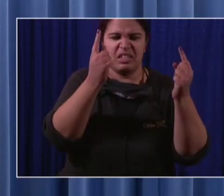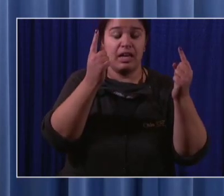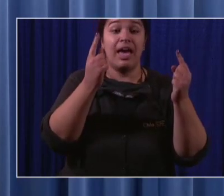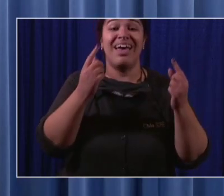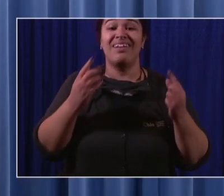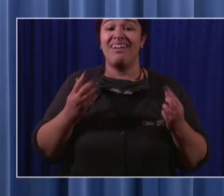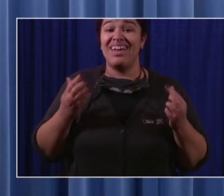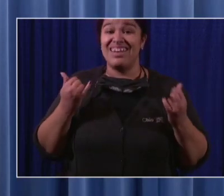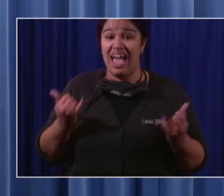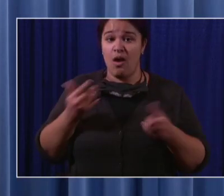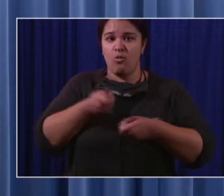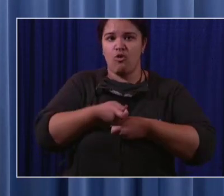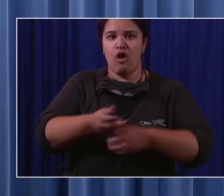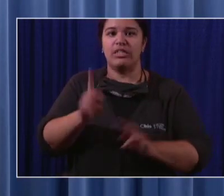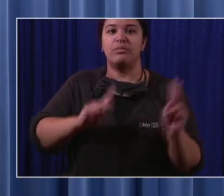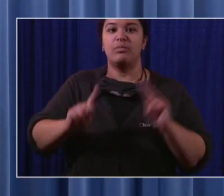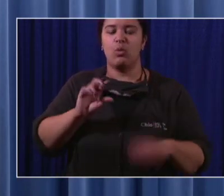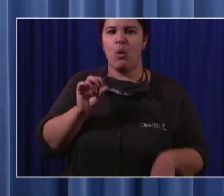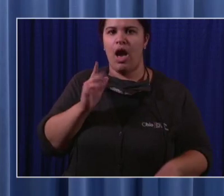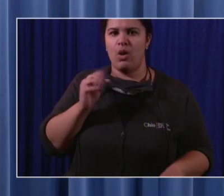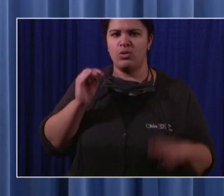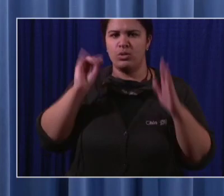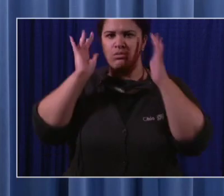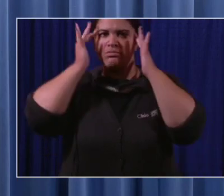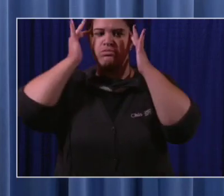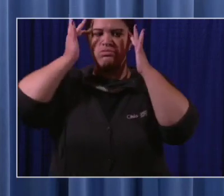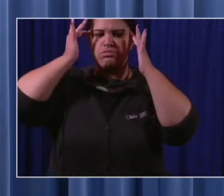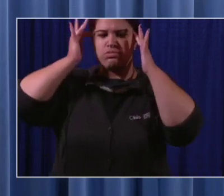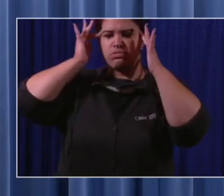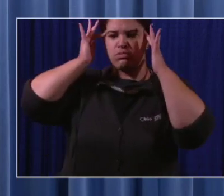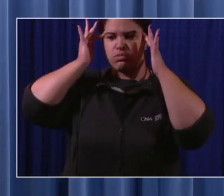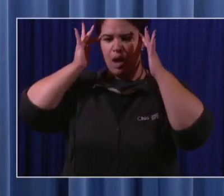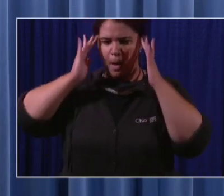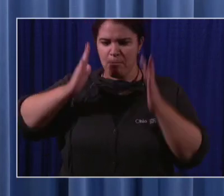the election system in Ohio can be rigged?